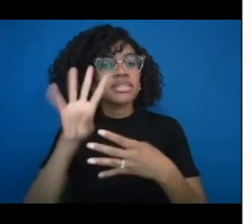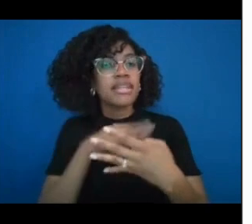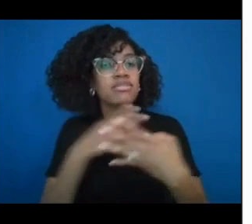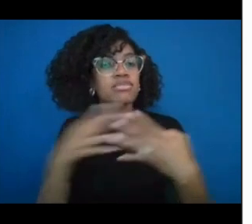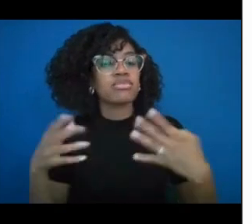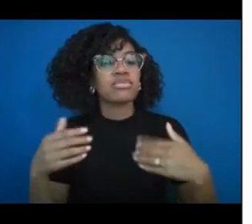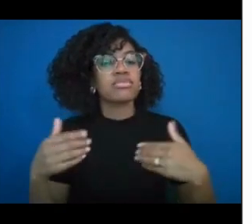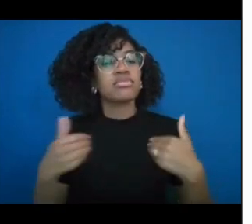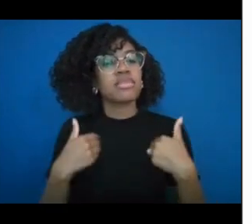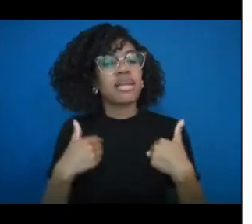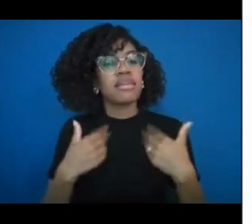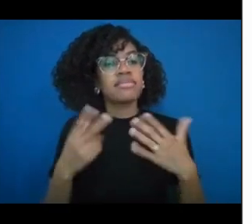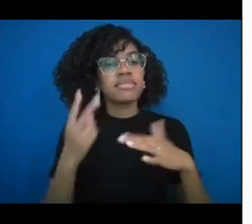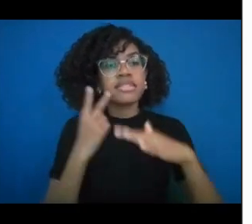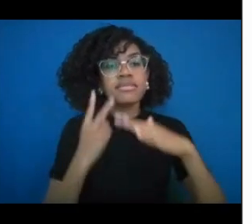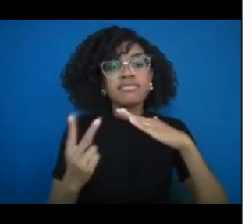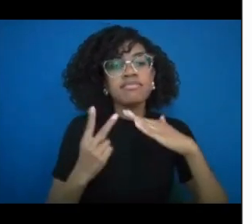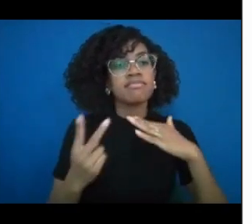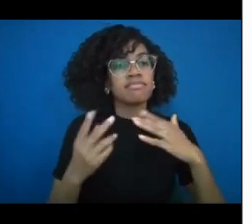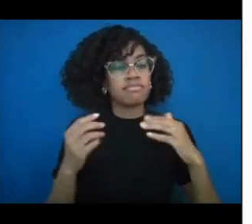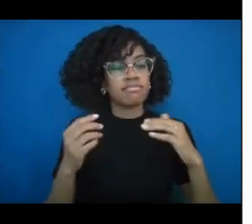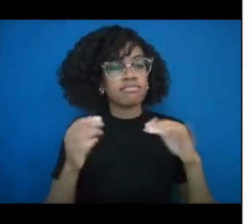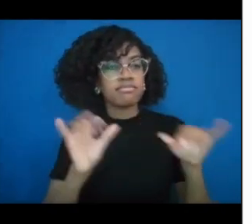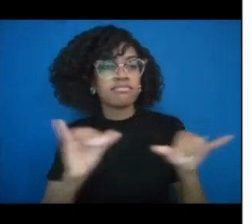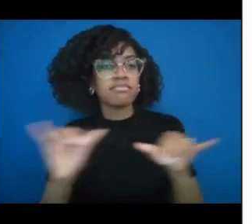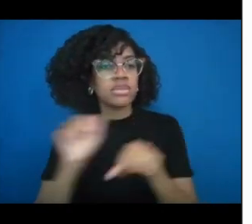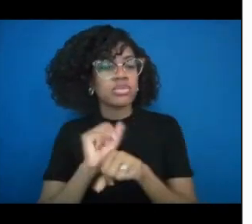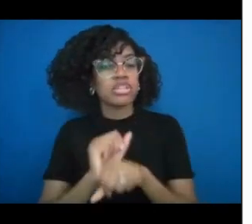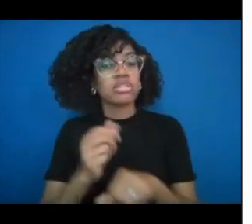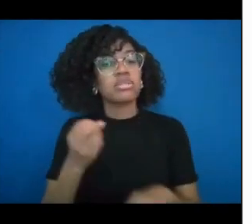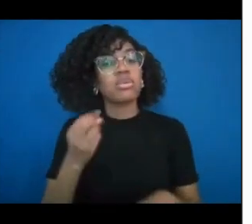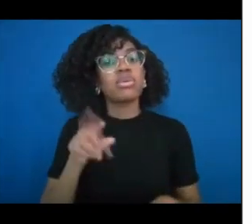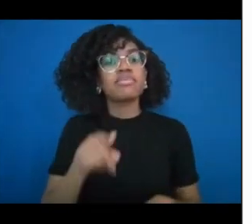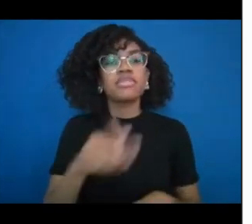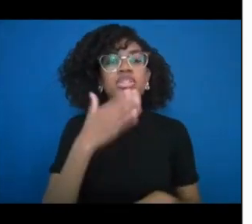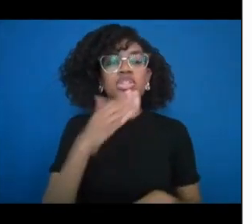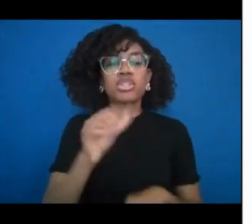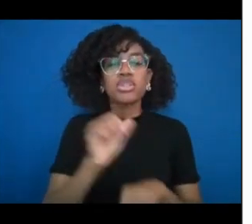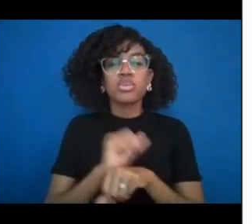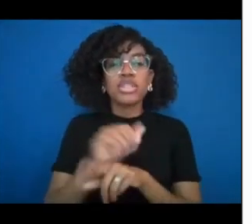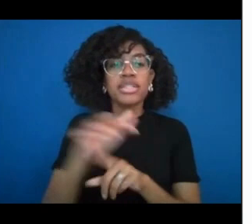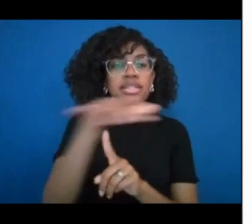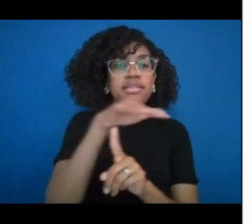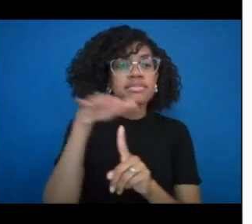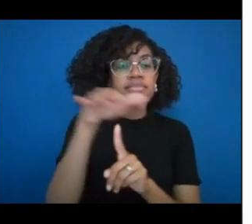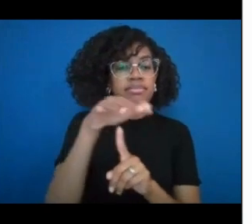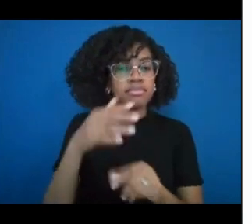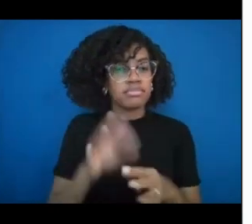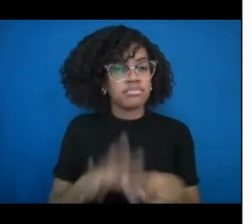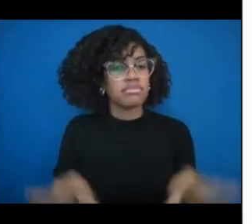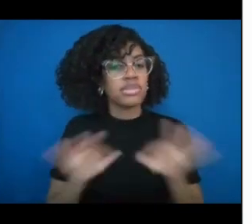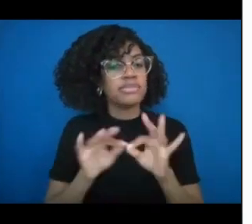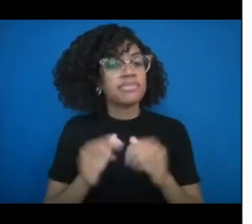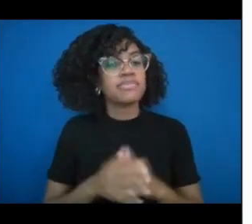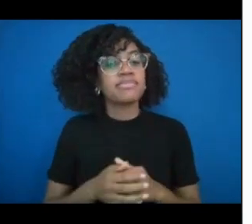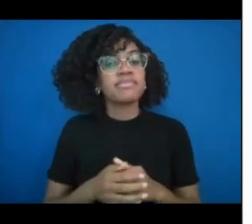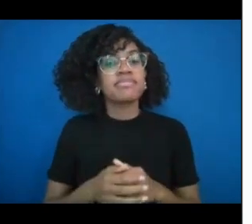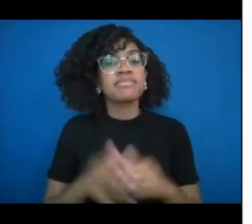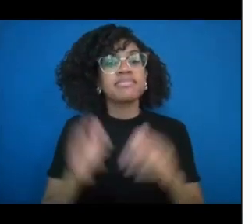That good jobs have an organizational culture where all workers belong, are valued, and contribute meaningfully to the